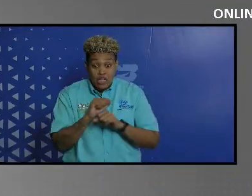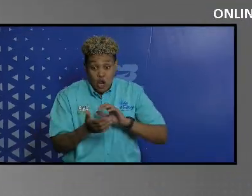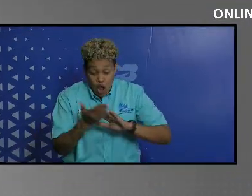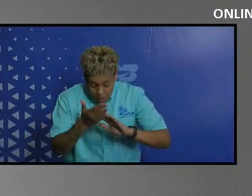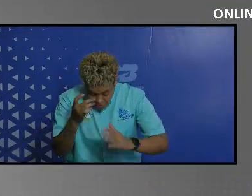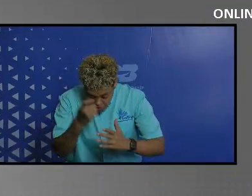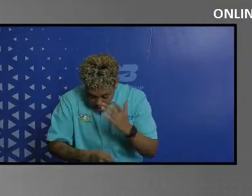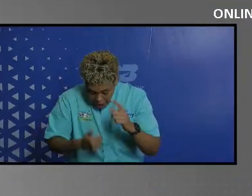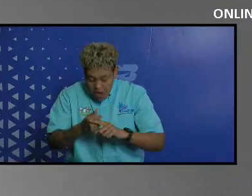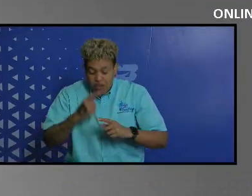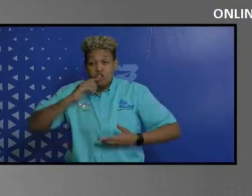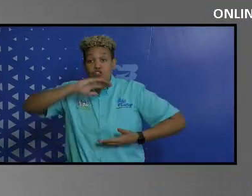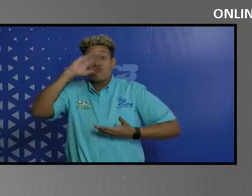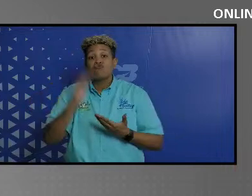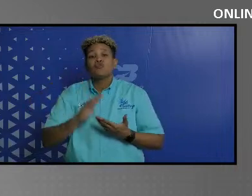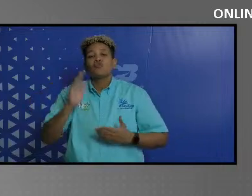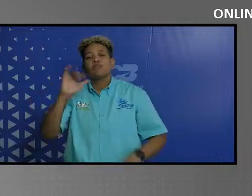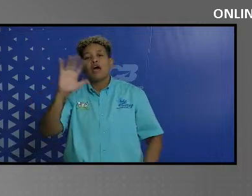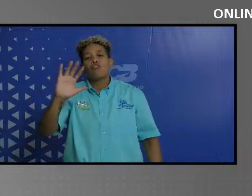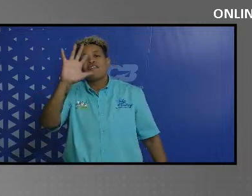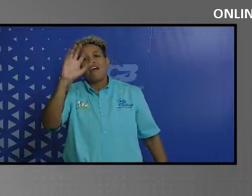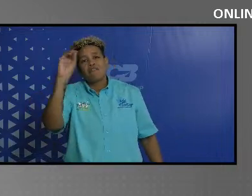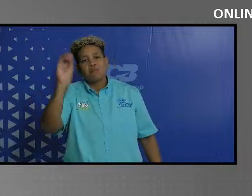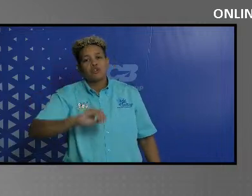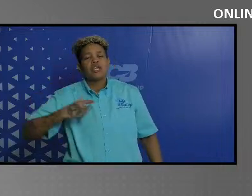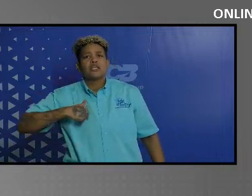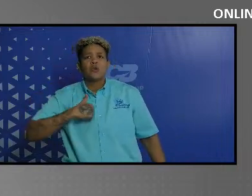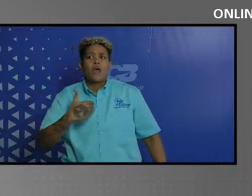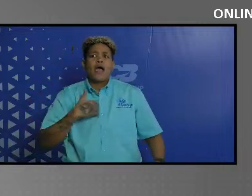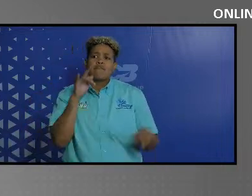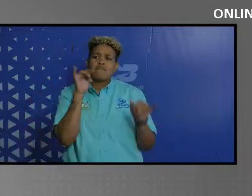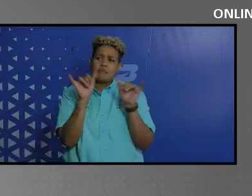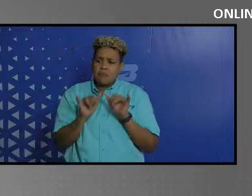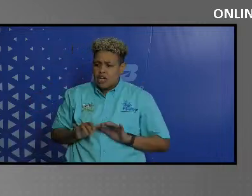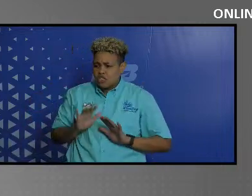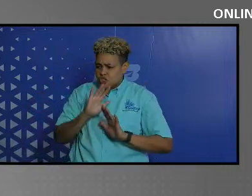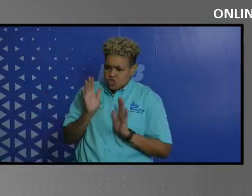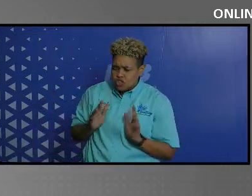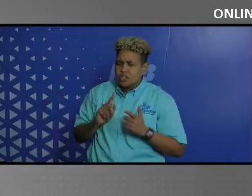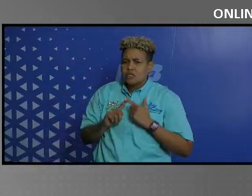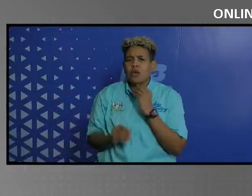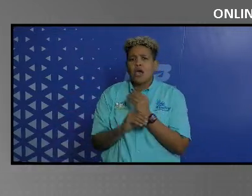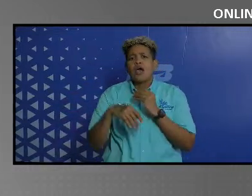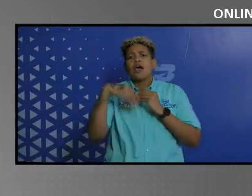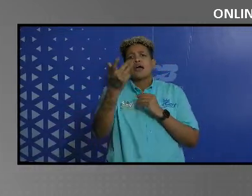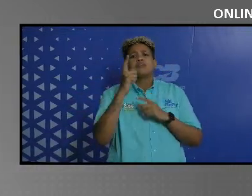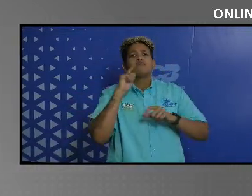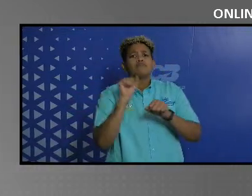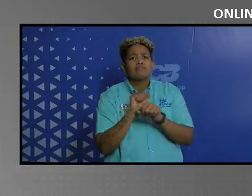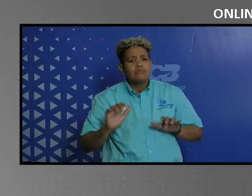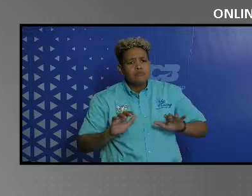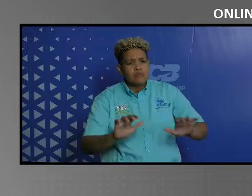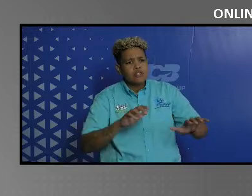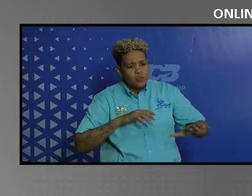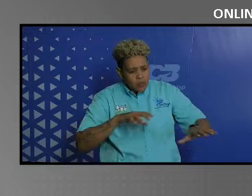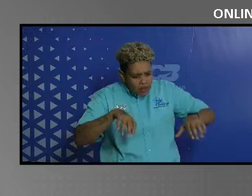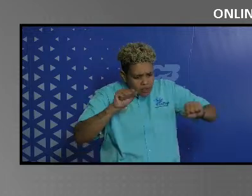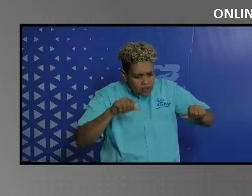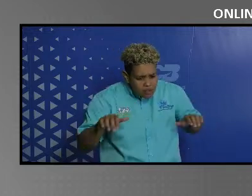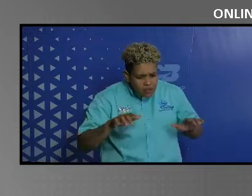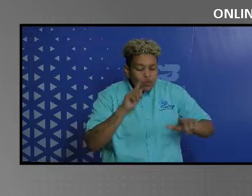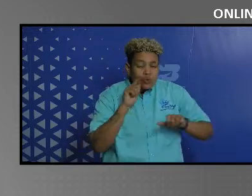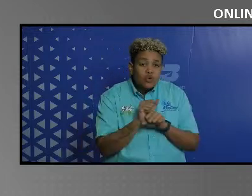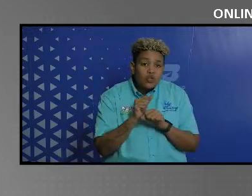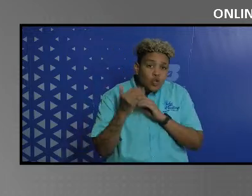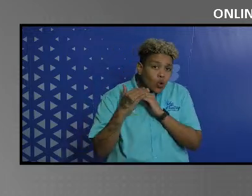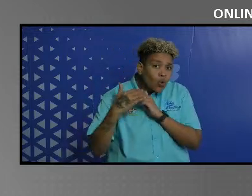costs are down already 5%. And we have measures and actions that we are taking to actually go